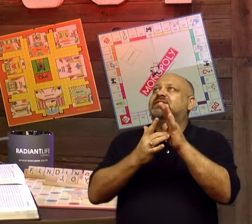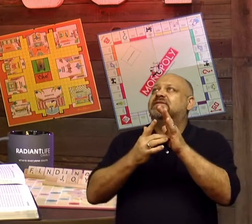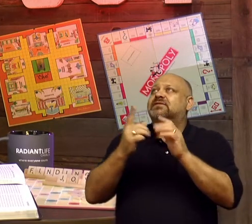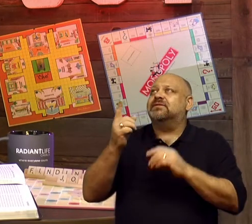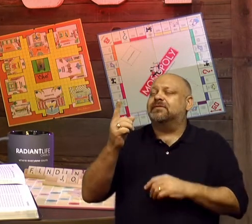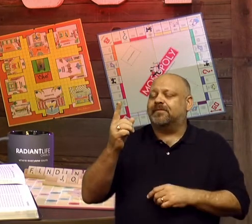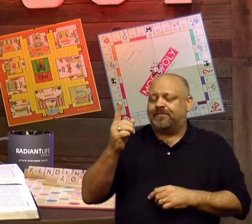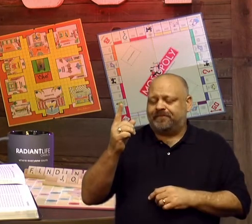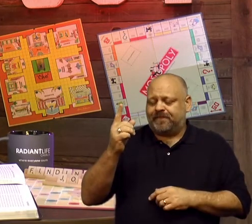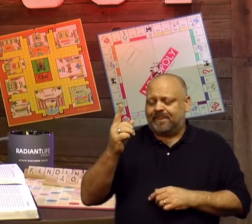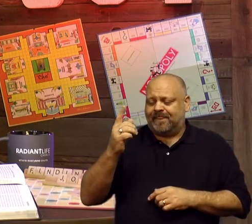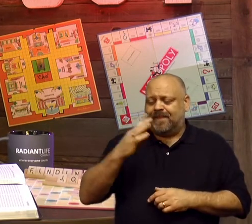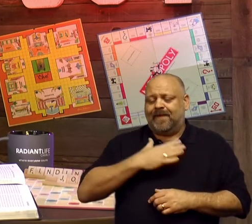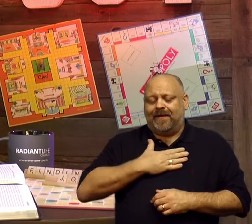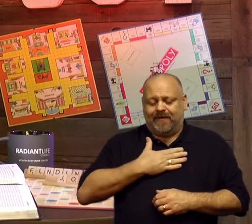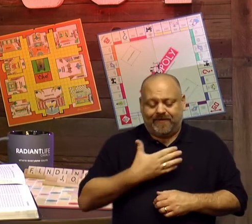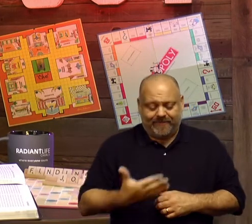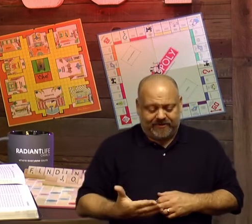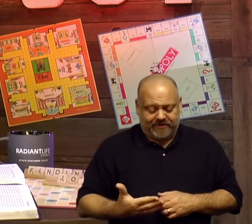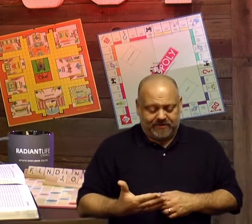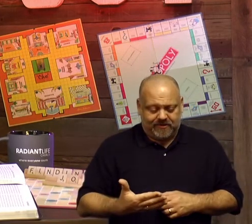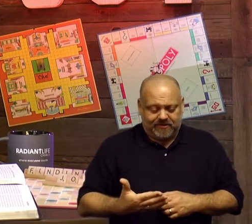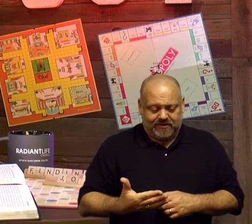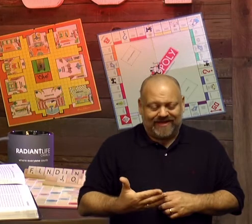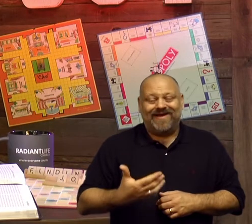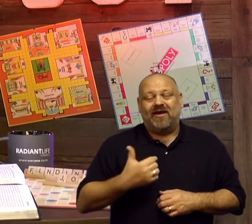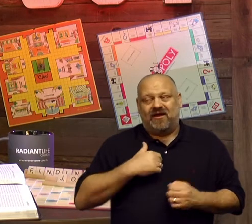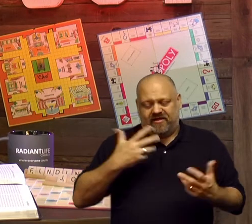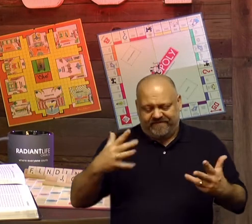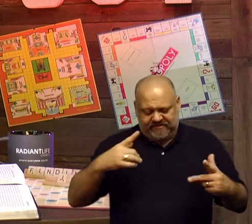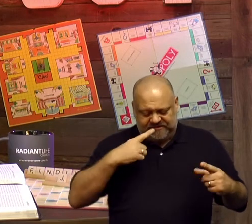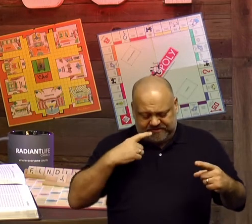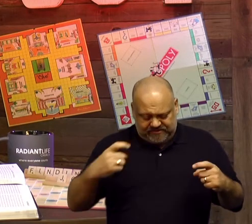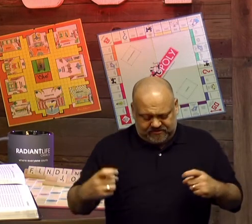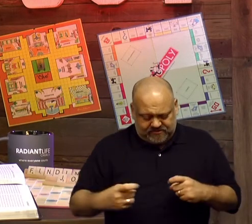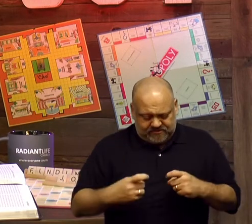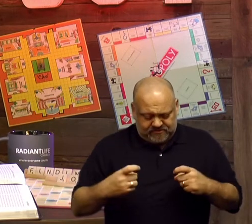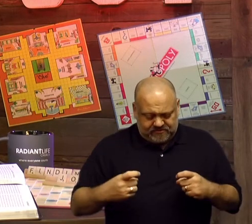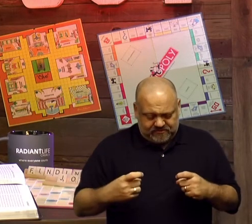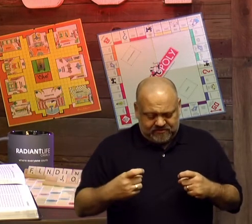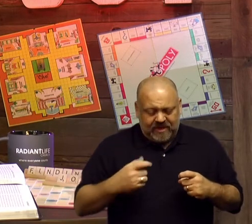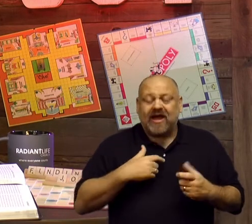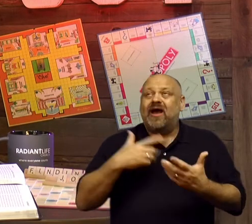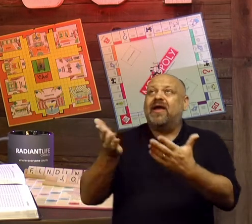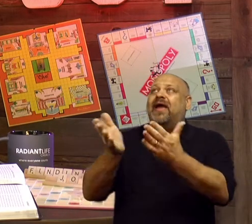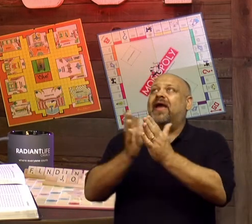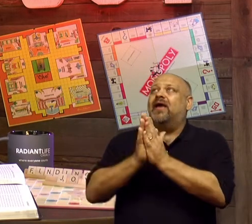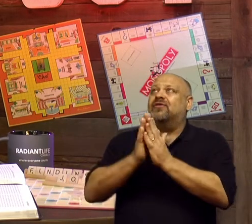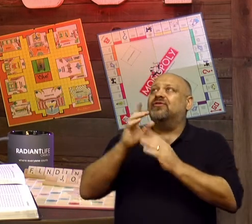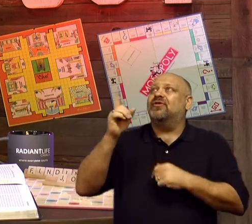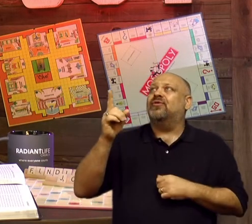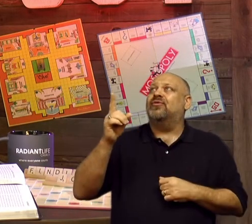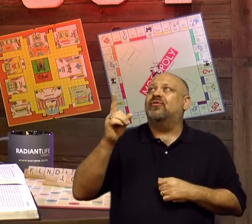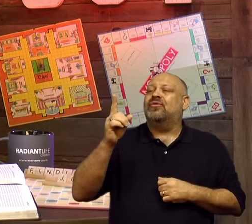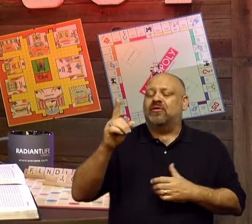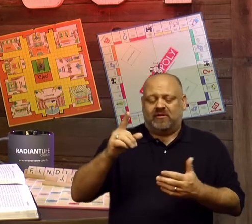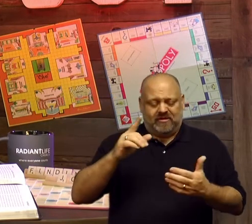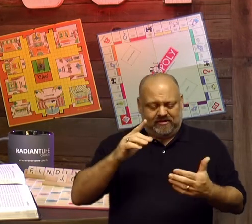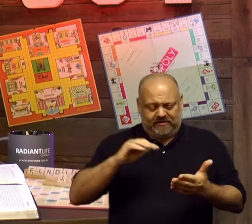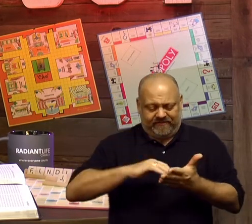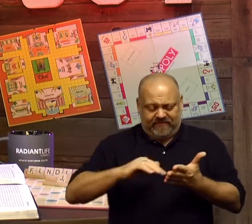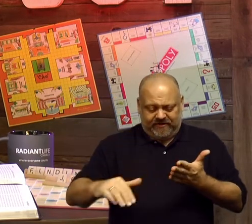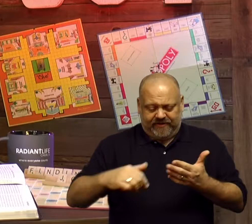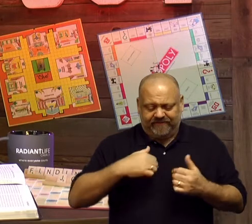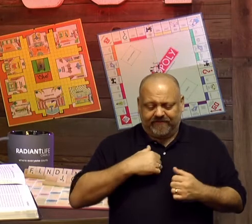Dear Jesus, I admit that I have sinned, and I ask you